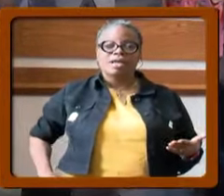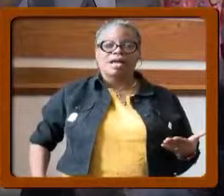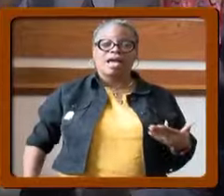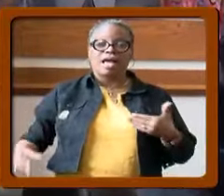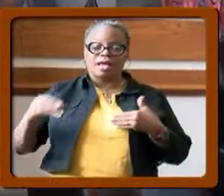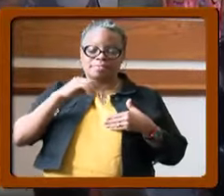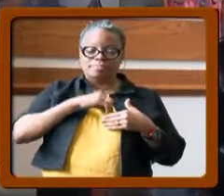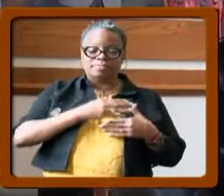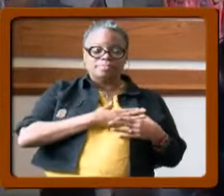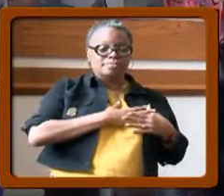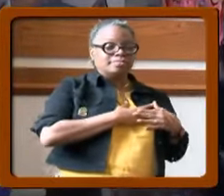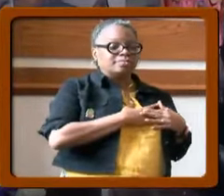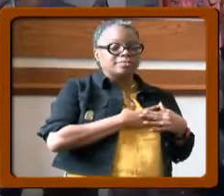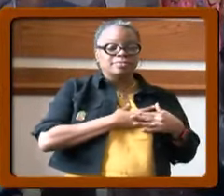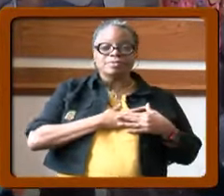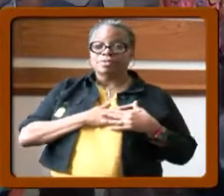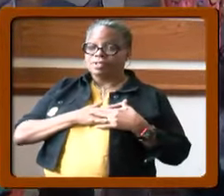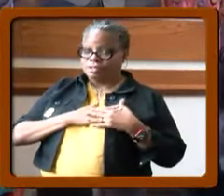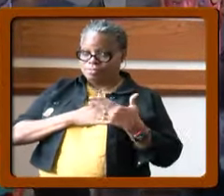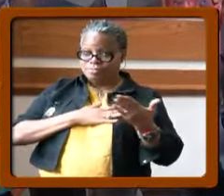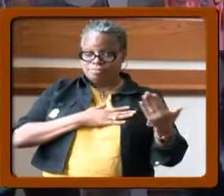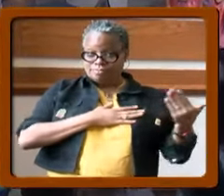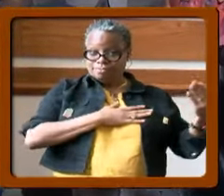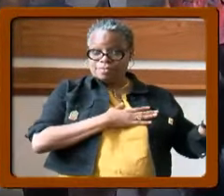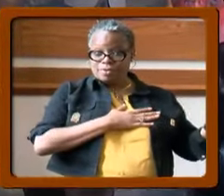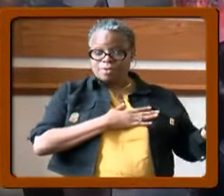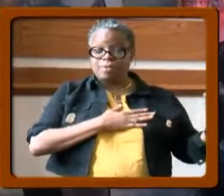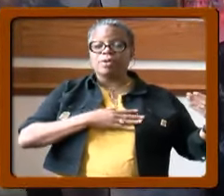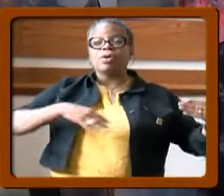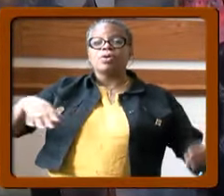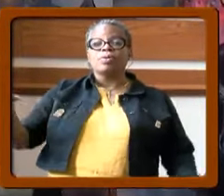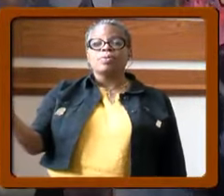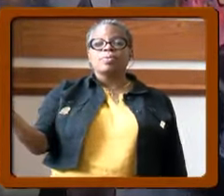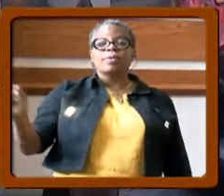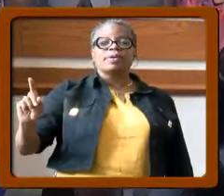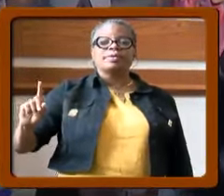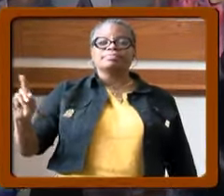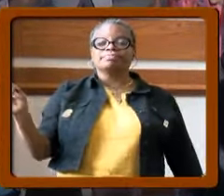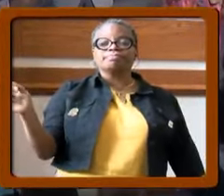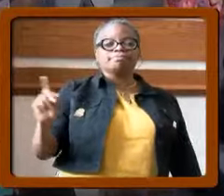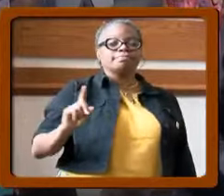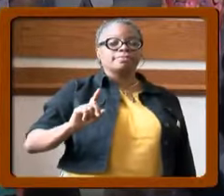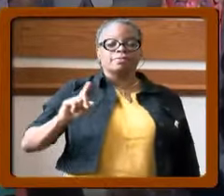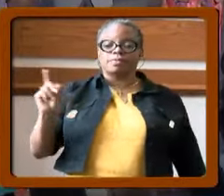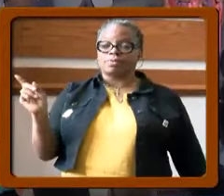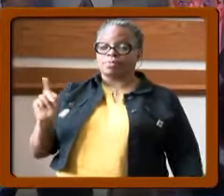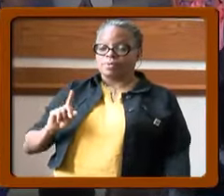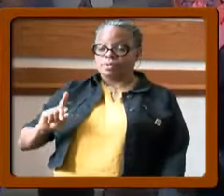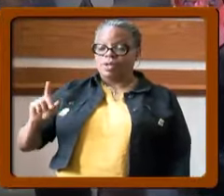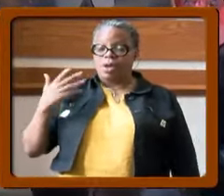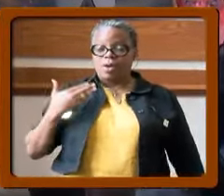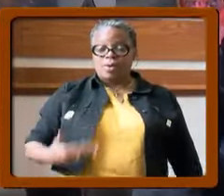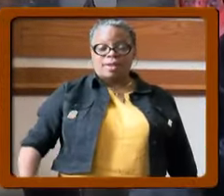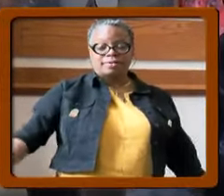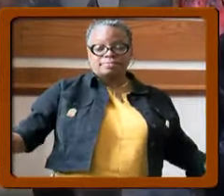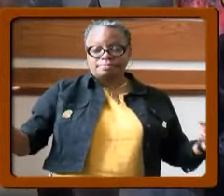on our side, tell me where.